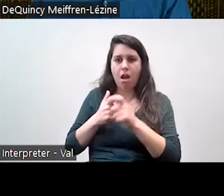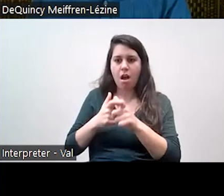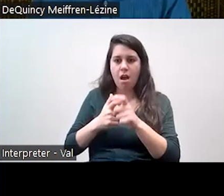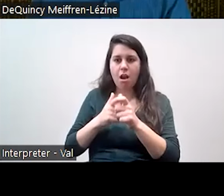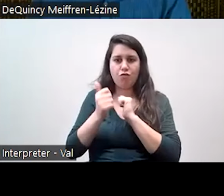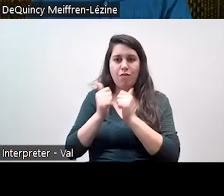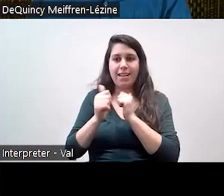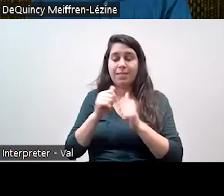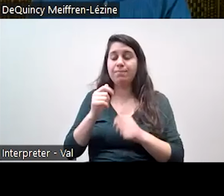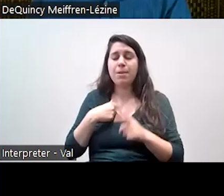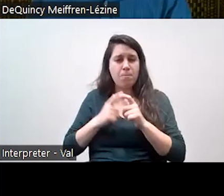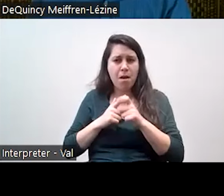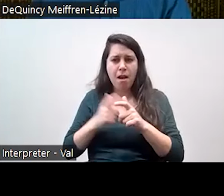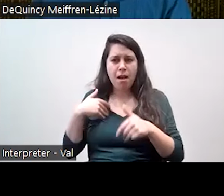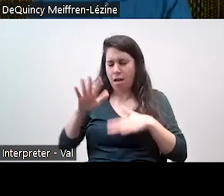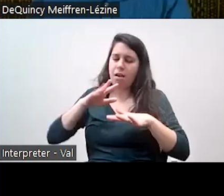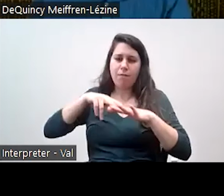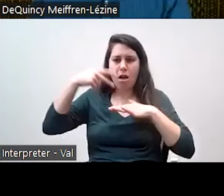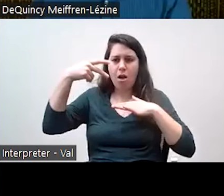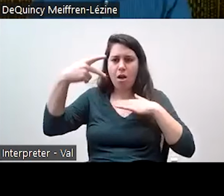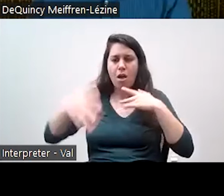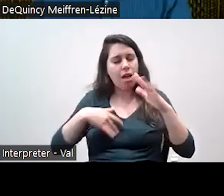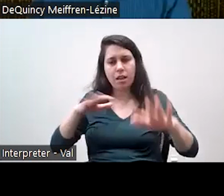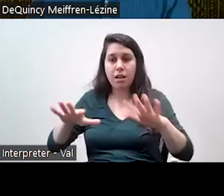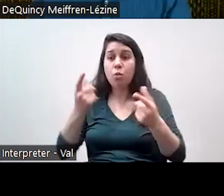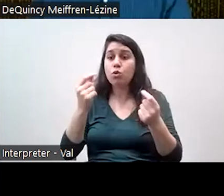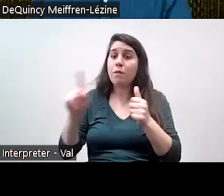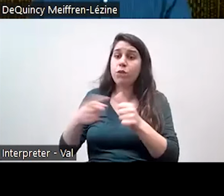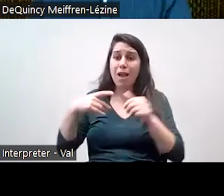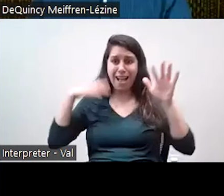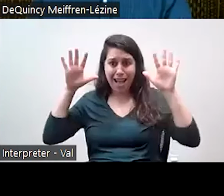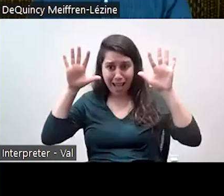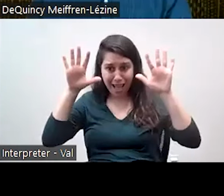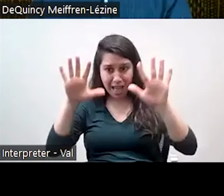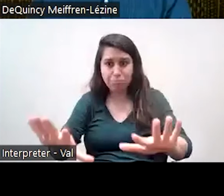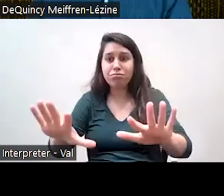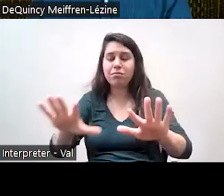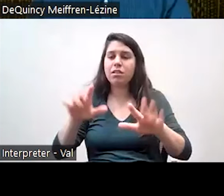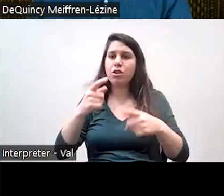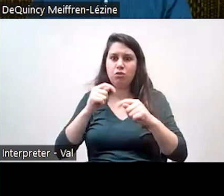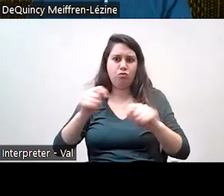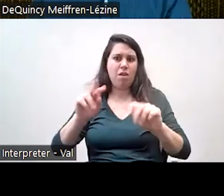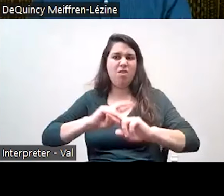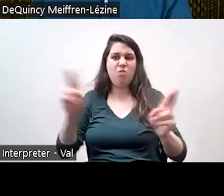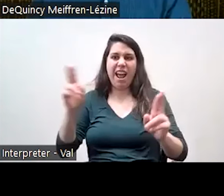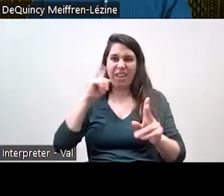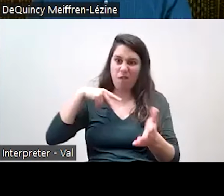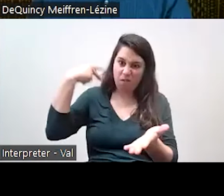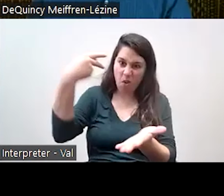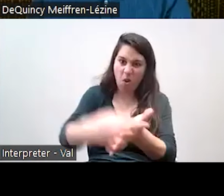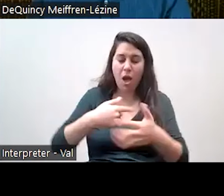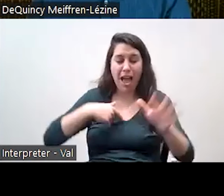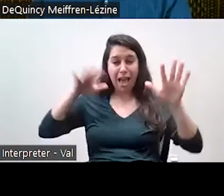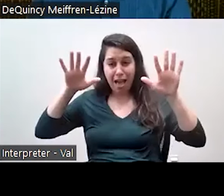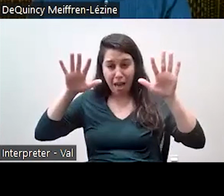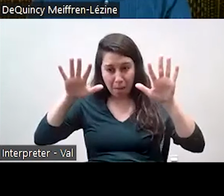trip and you fall, and the first thing you do is you put your hands out, you try to brace yourself for impact, and then you check